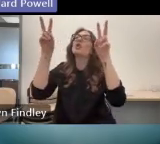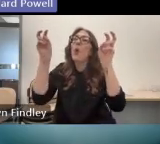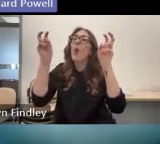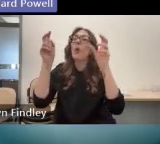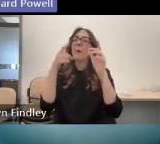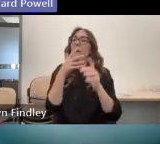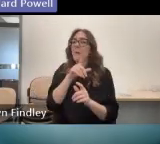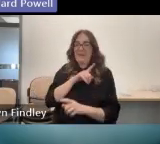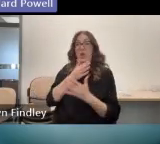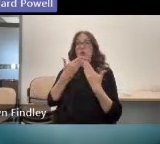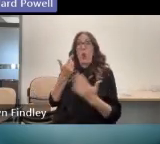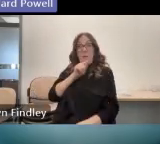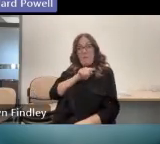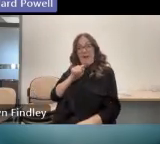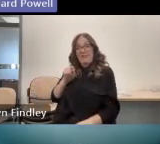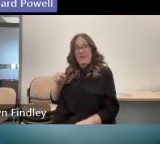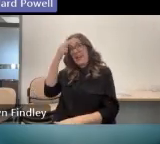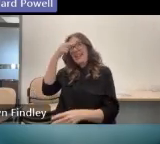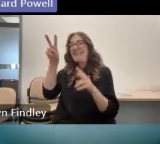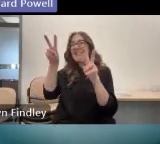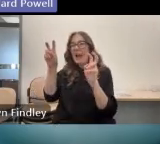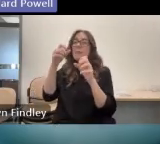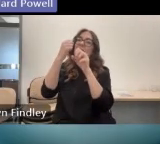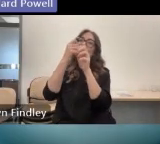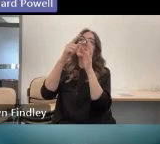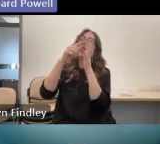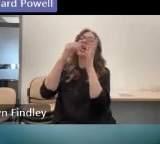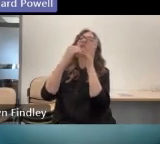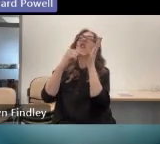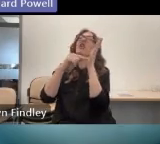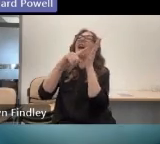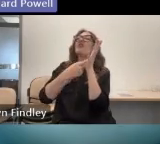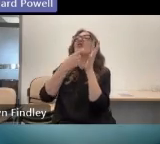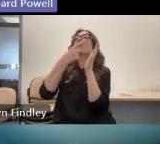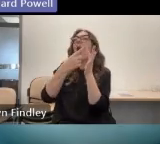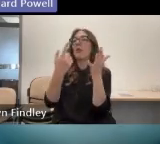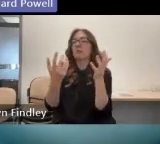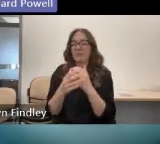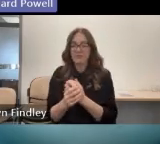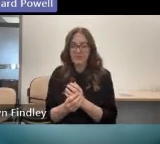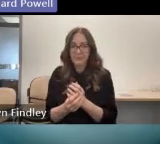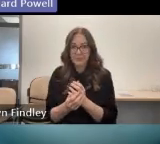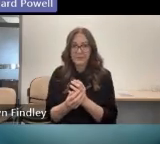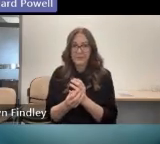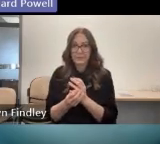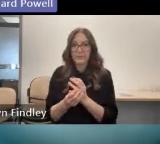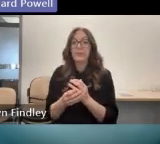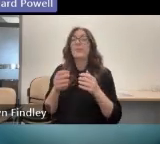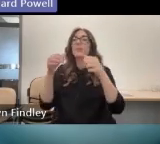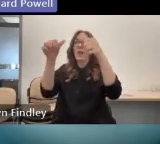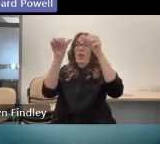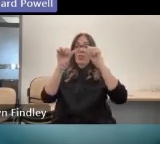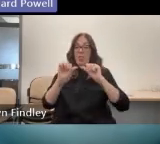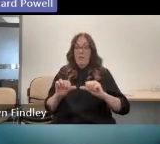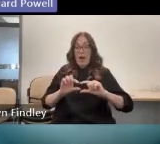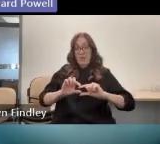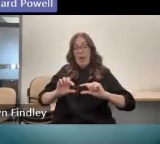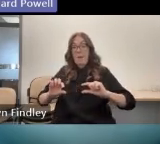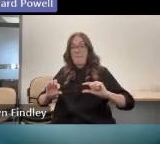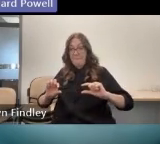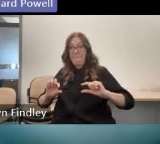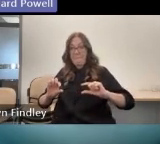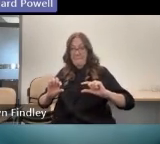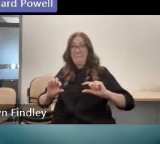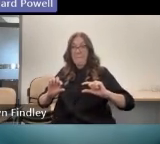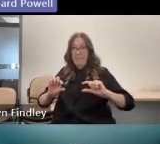navigation as an iPhone. Where it is set up with the buttons at the bottom, that's the way most Android